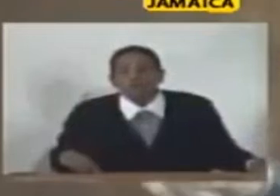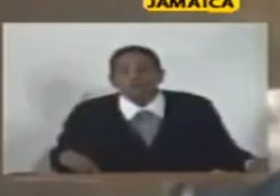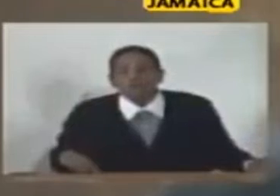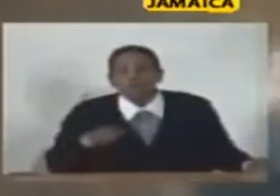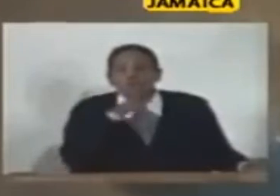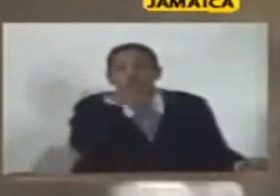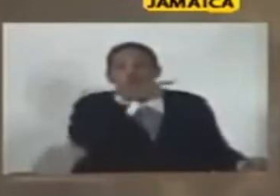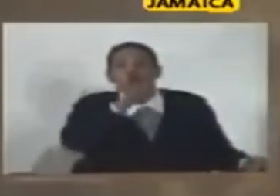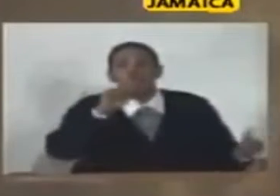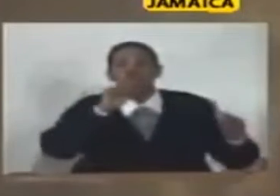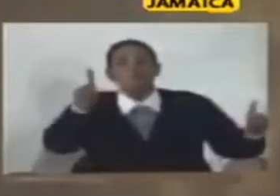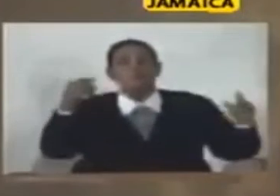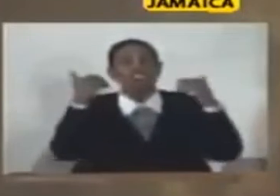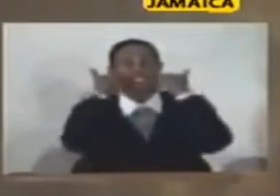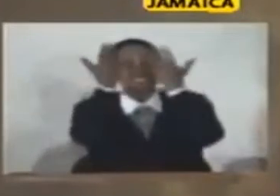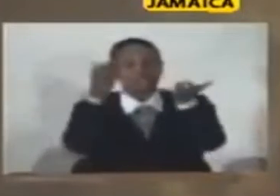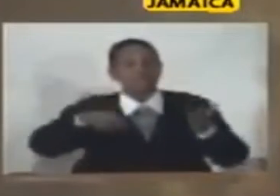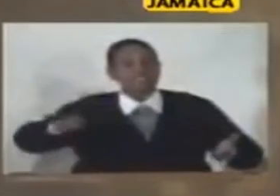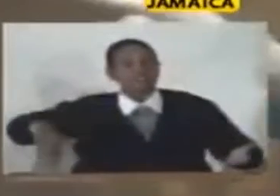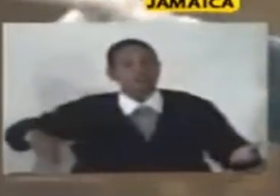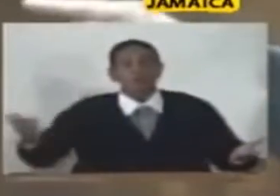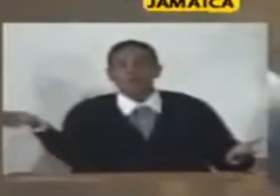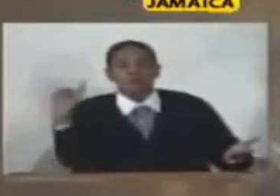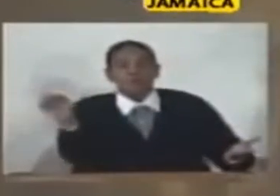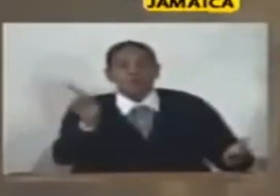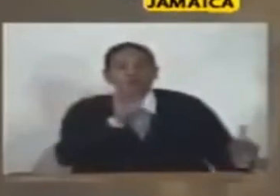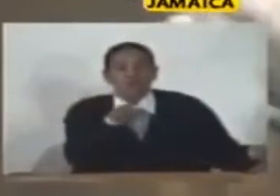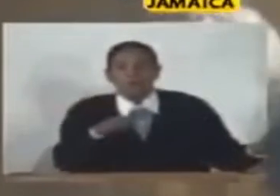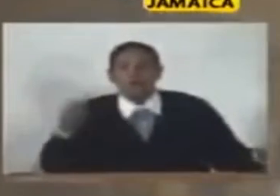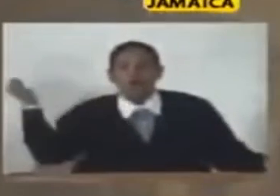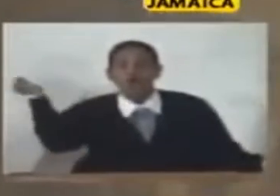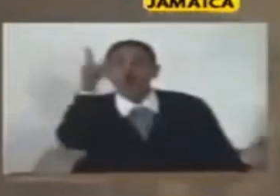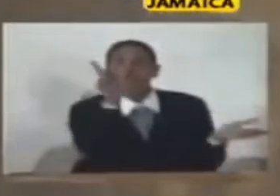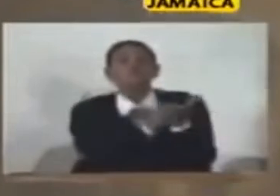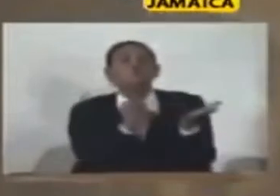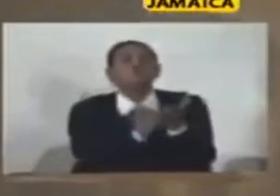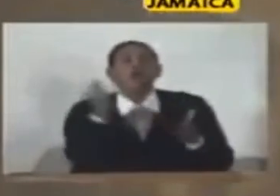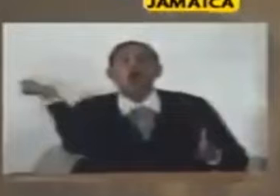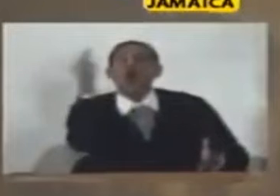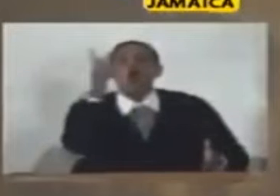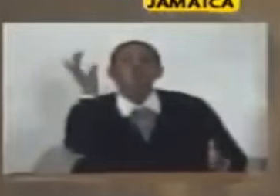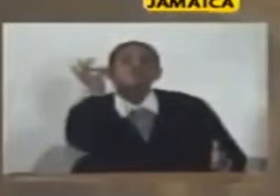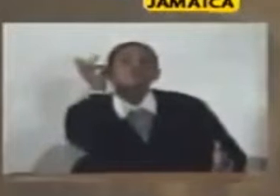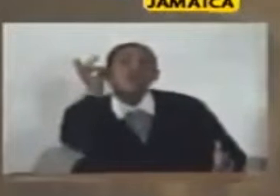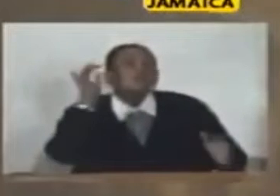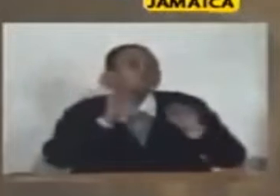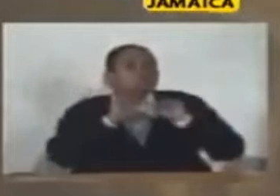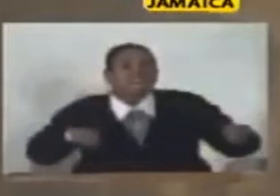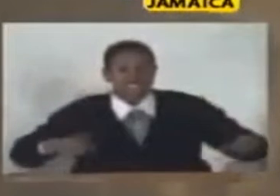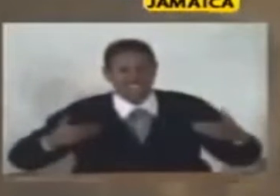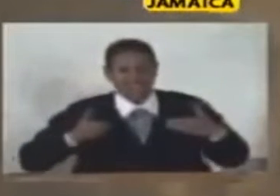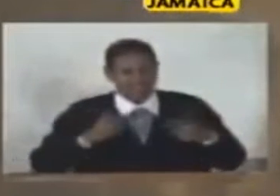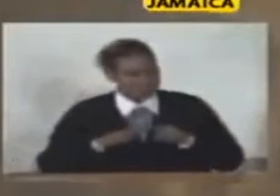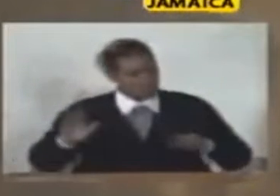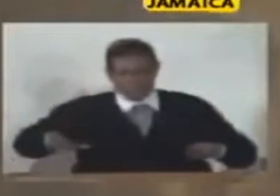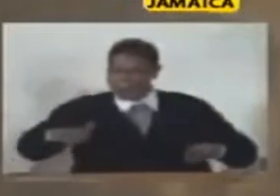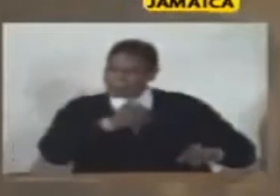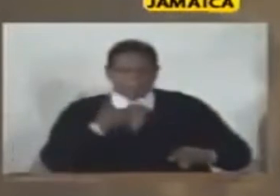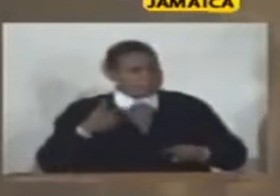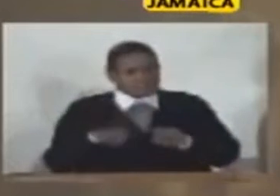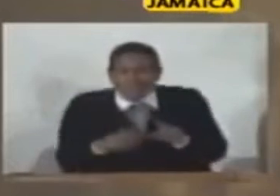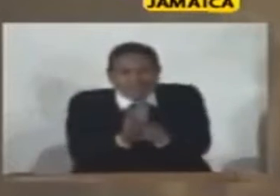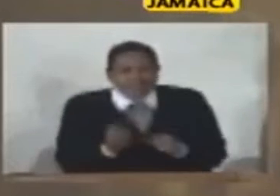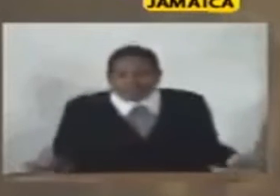the shame of this Parliament, every newspaper, every radio station has already, but we the parliamentarians can't get